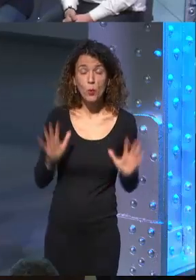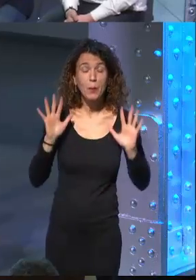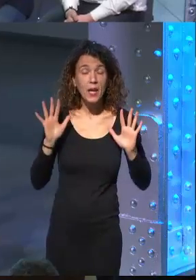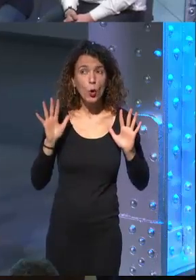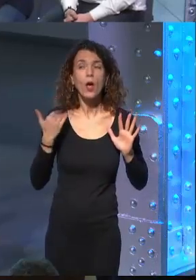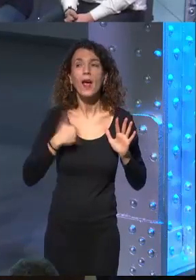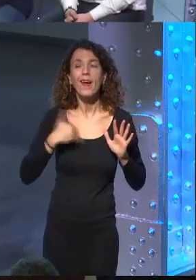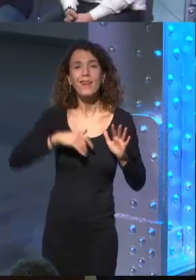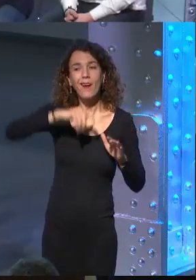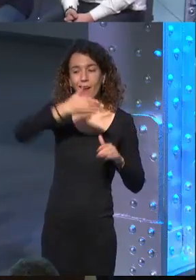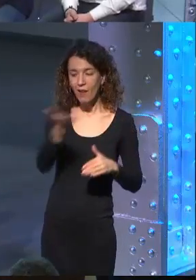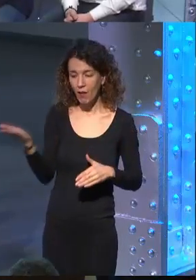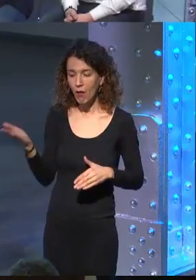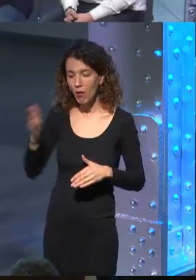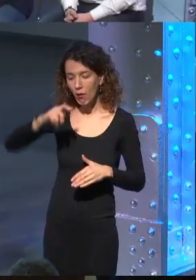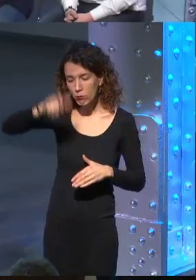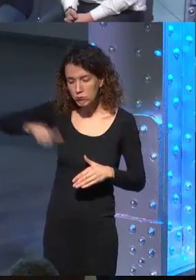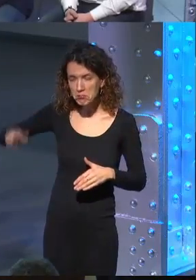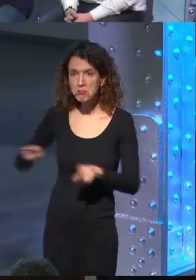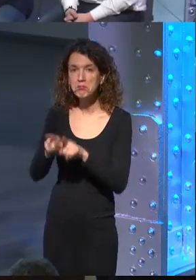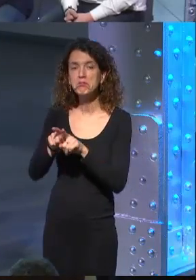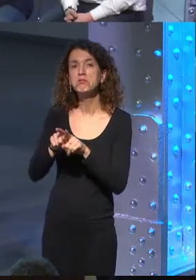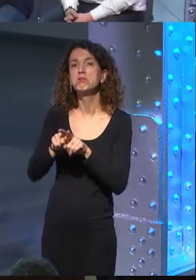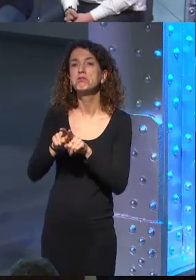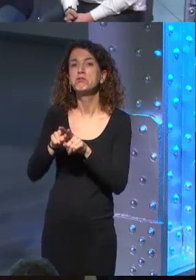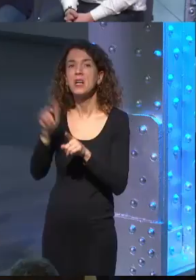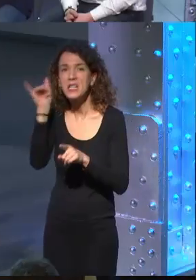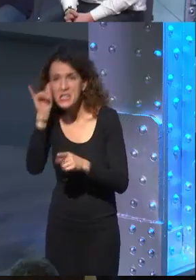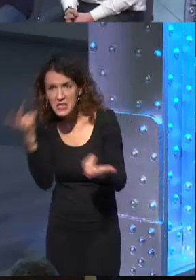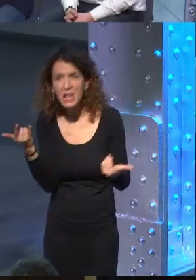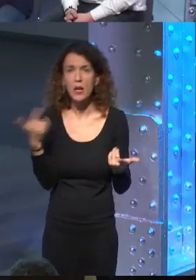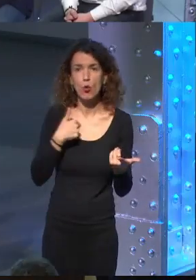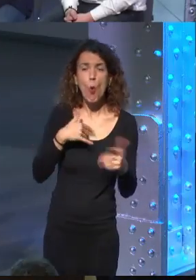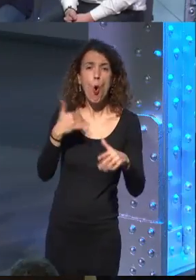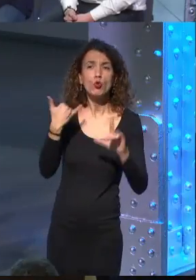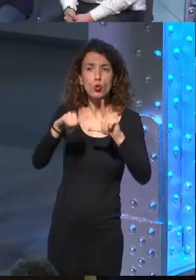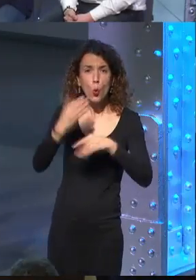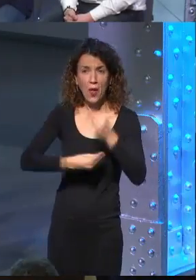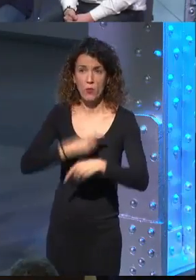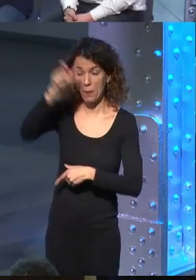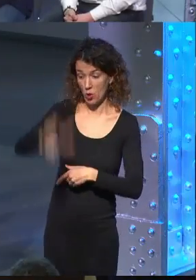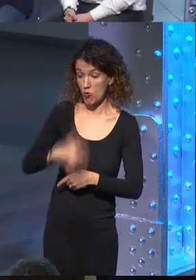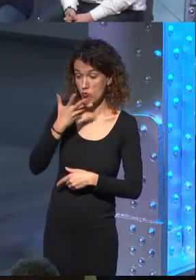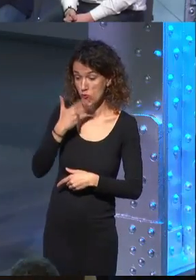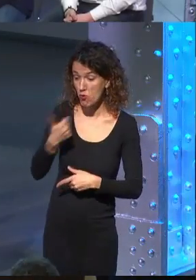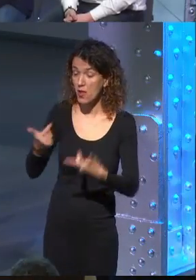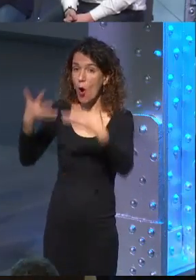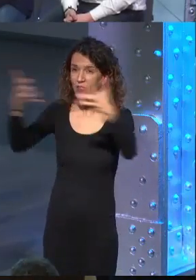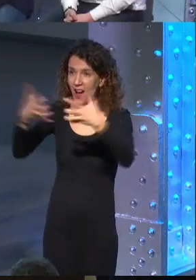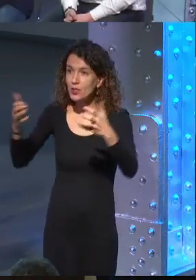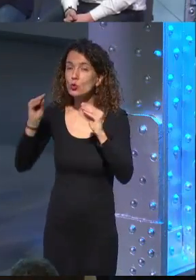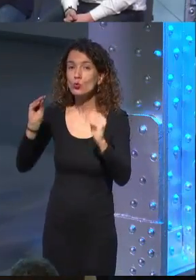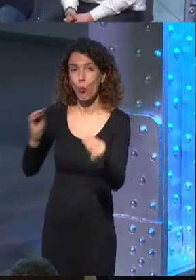Oh look how cute that is. Oh, okay. But they do that on Instagram or YouTube. You